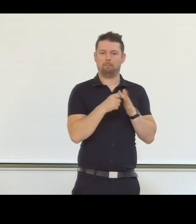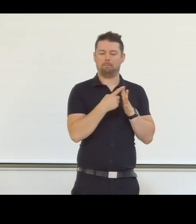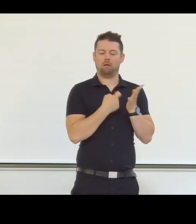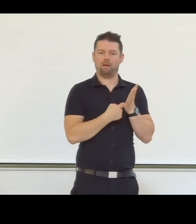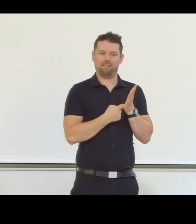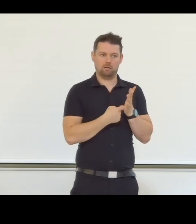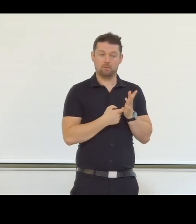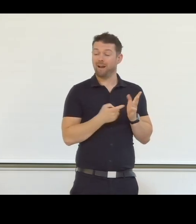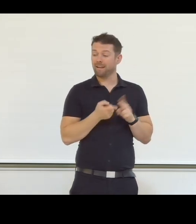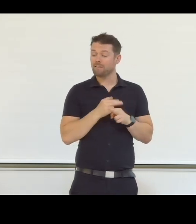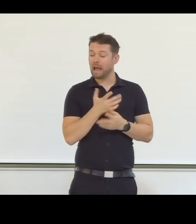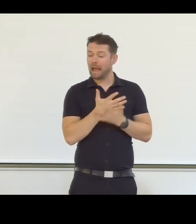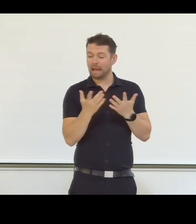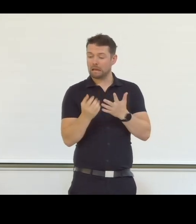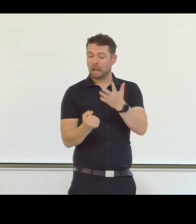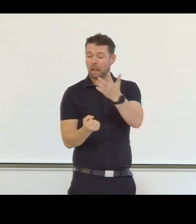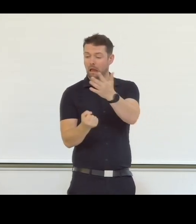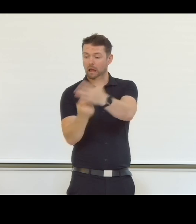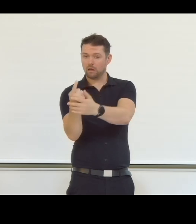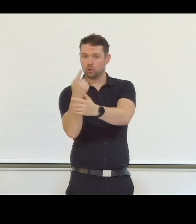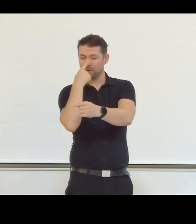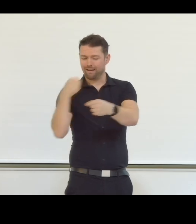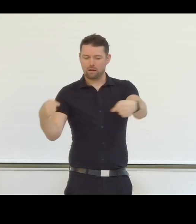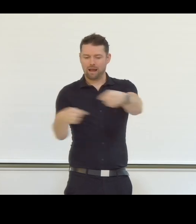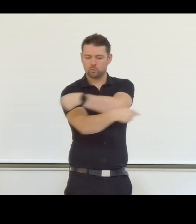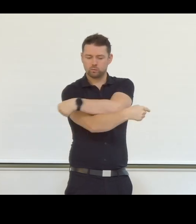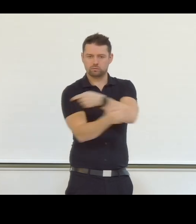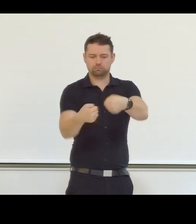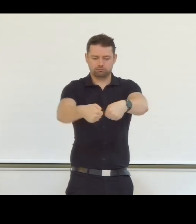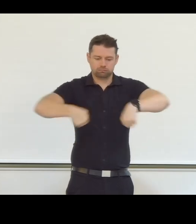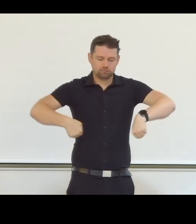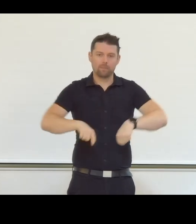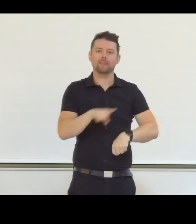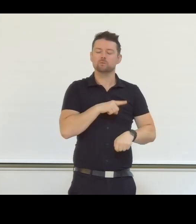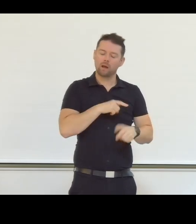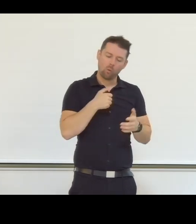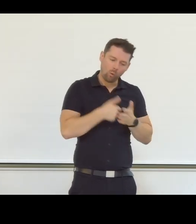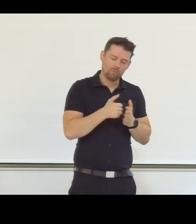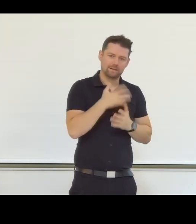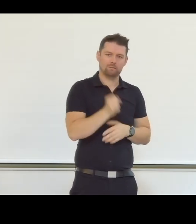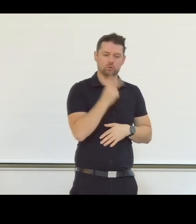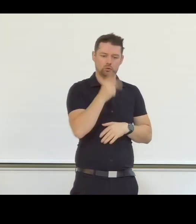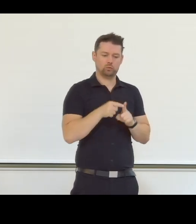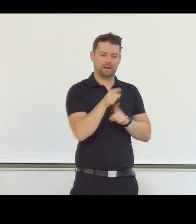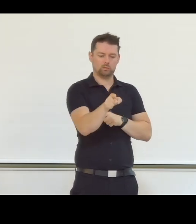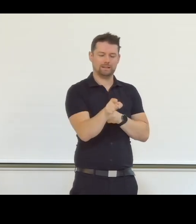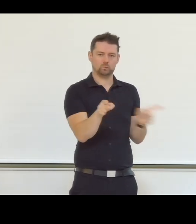these modules fail, you can evacuate to any of the other modules. So that's why there's 2 exits to each module.